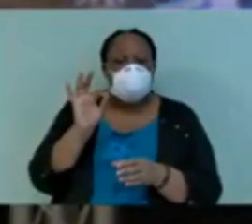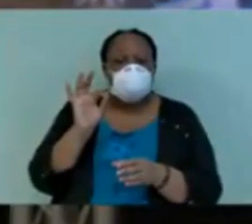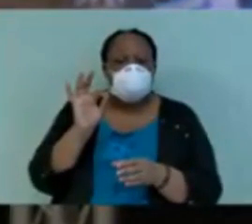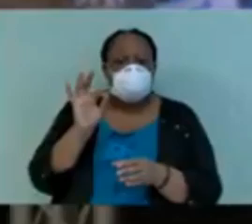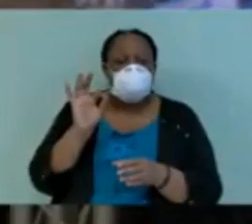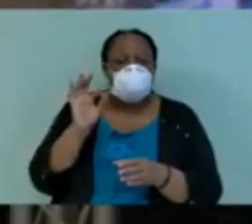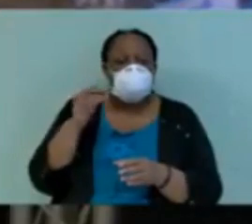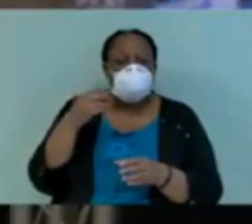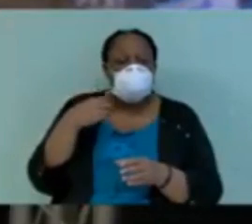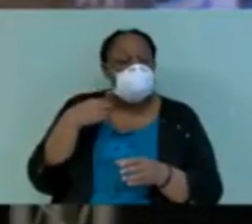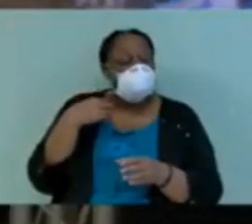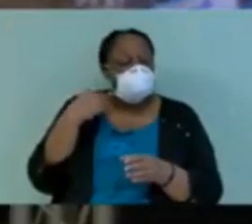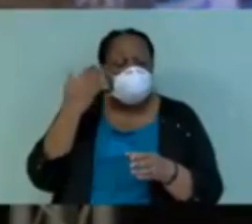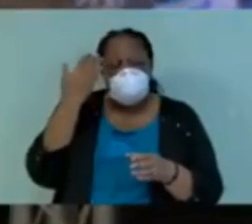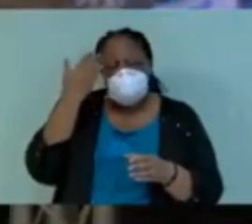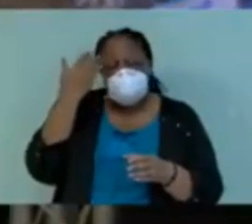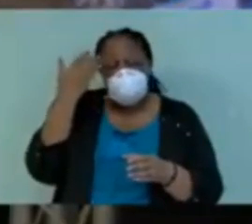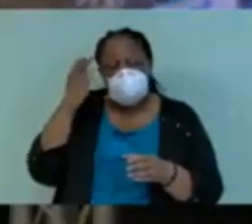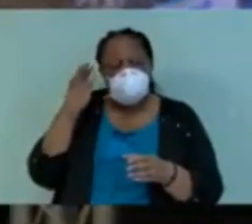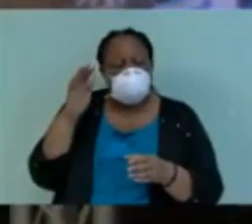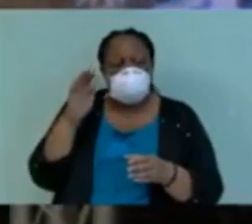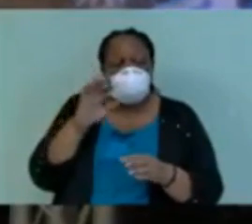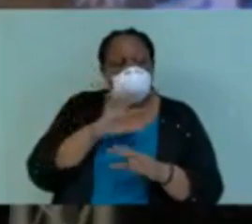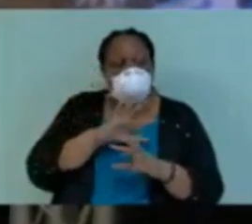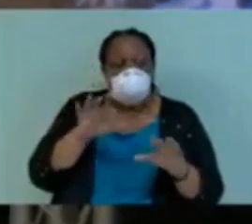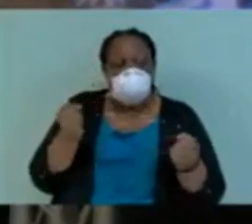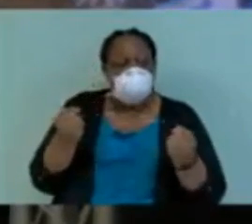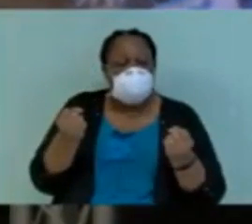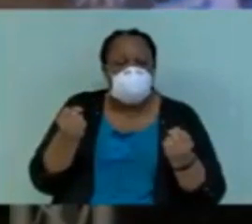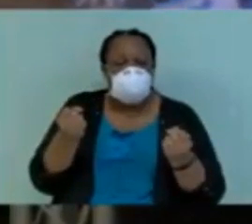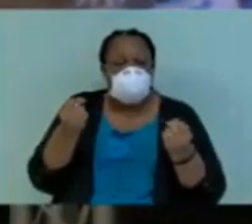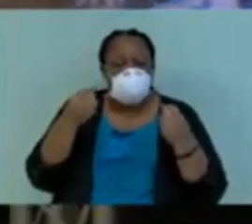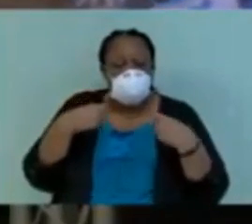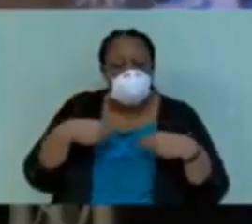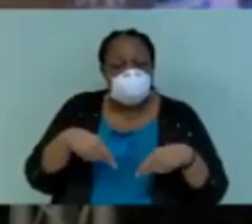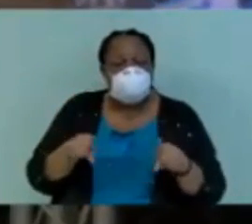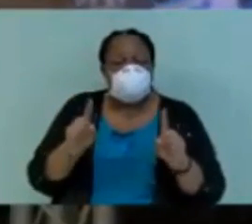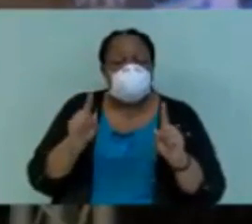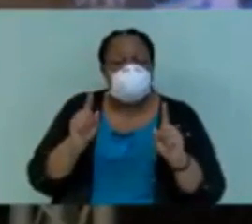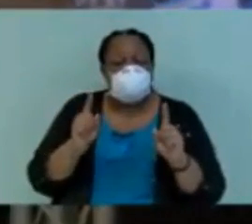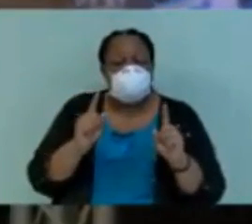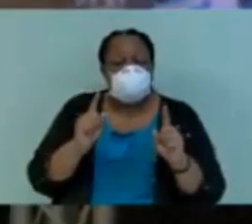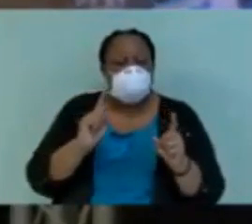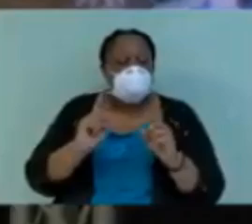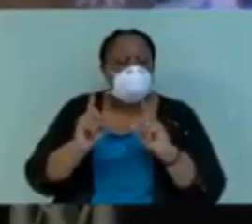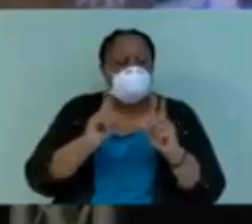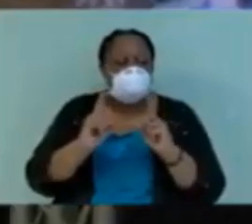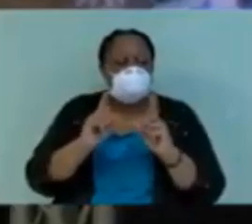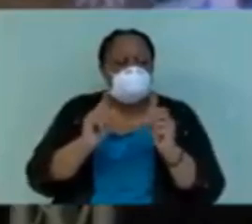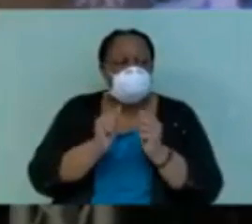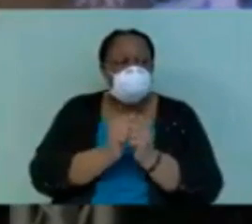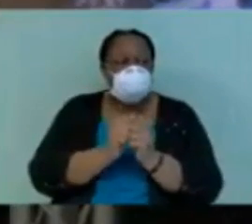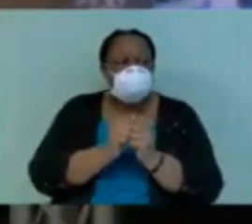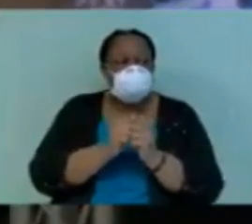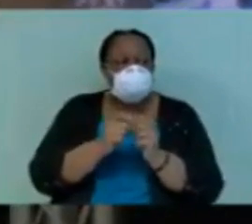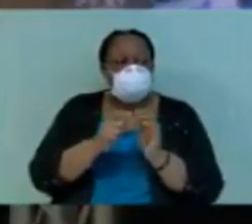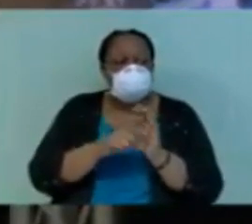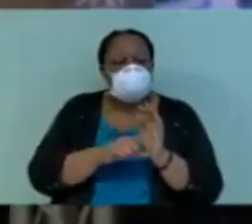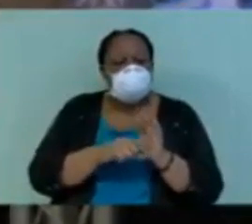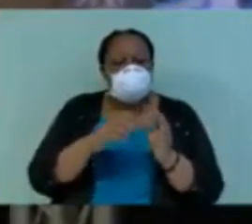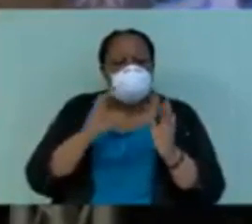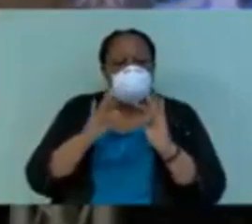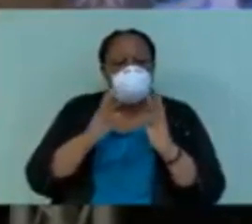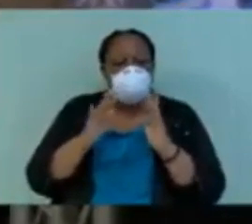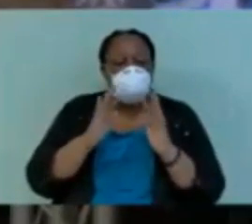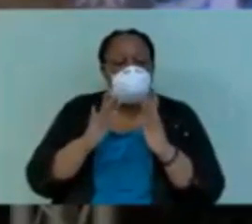well be something like the 11th of August of this year, when there must be